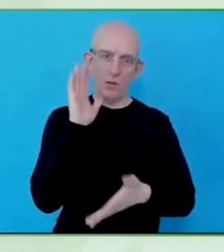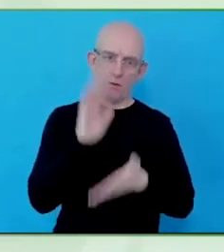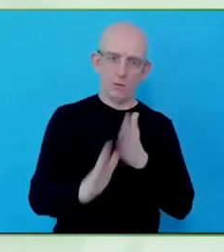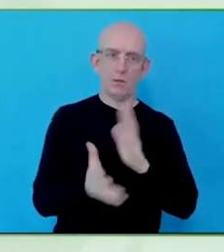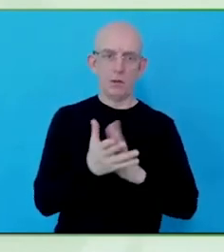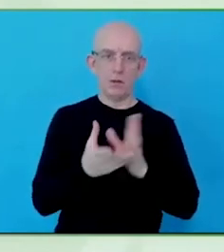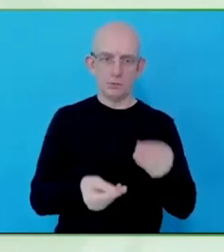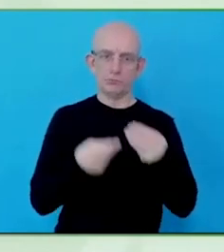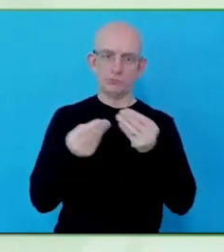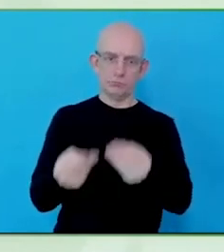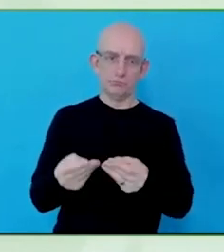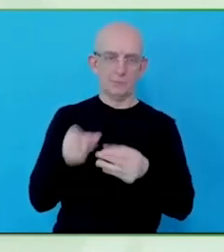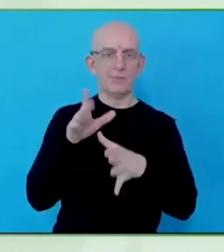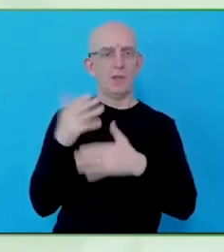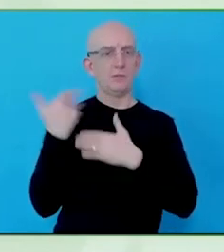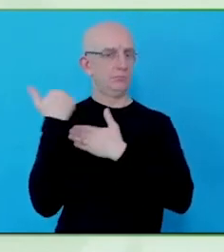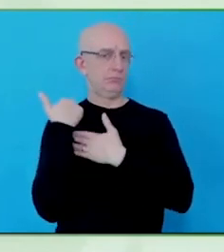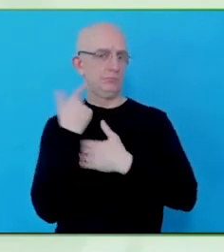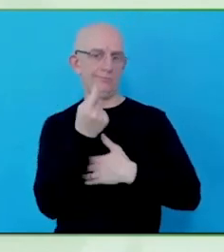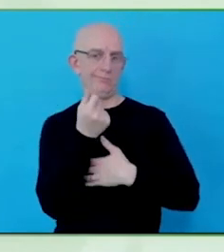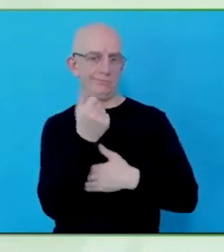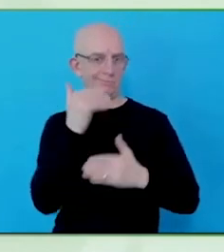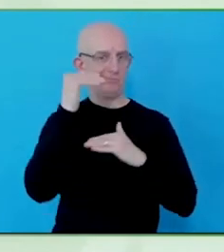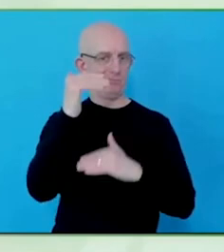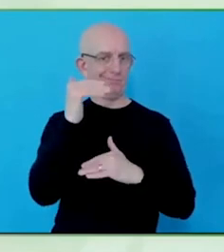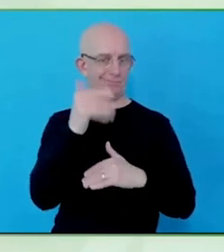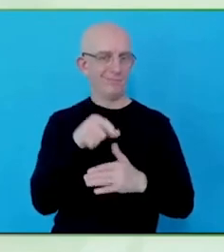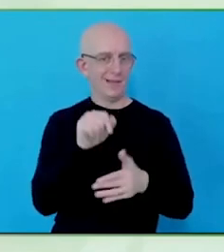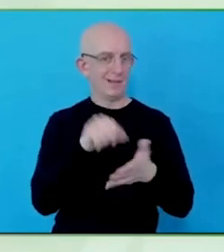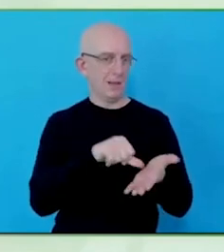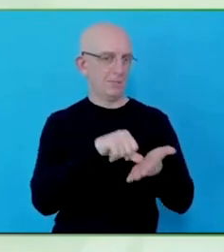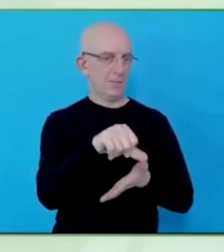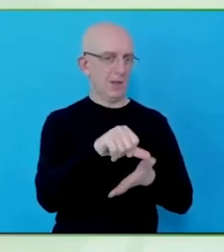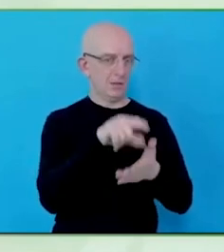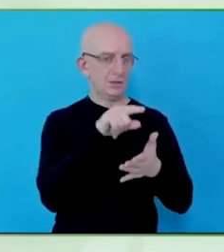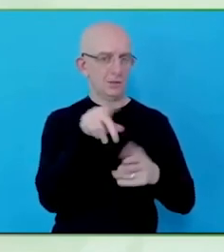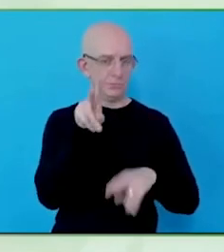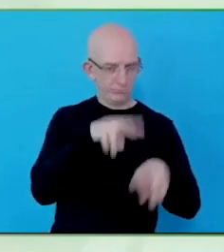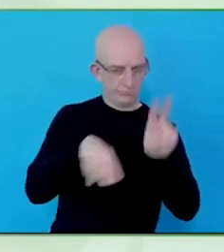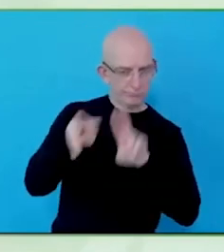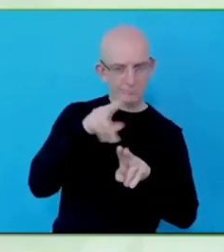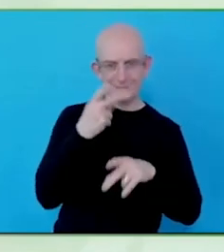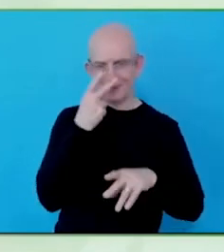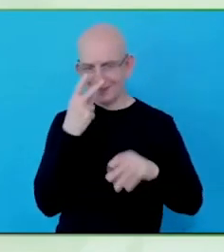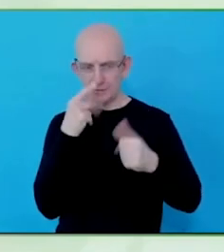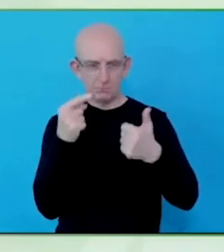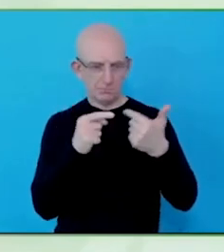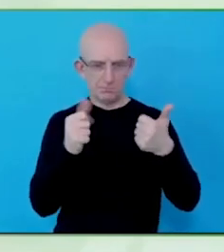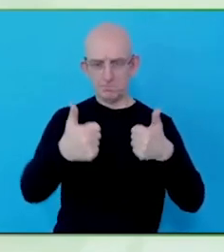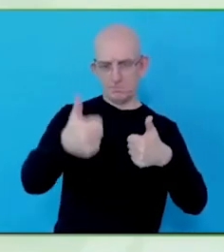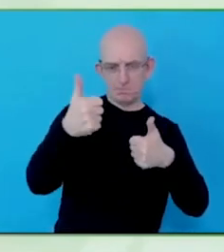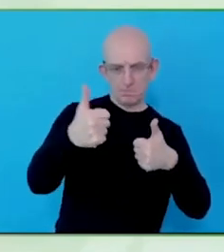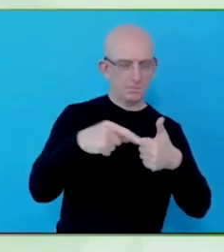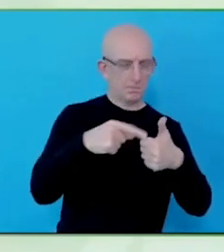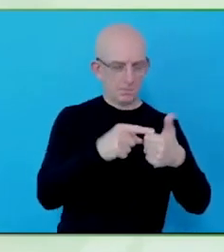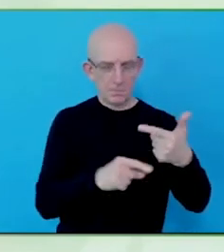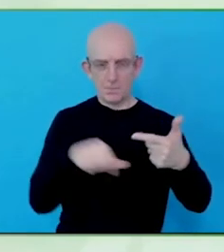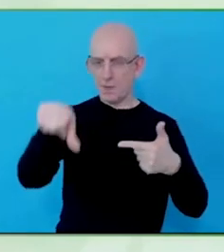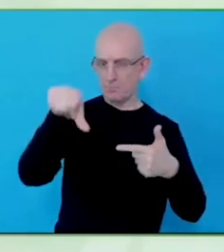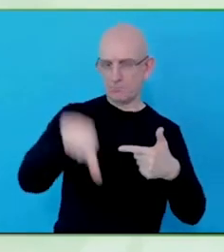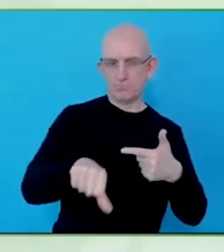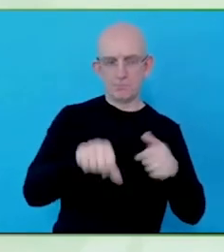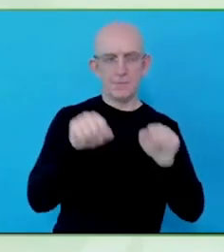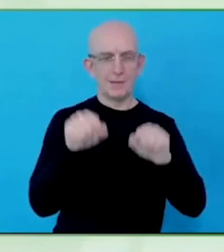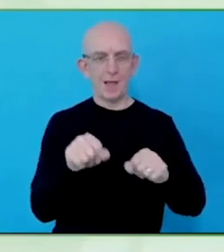actioning, and that can be overwhelming for the development teams. So a best practice for even the largest organizations is to take